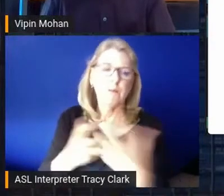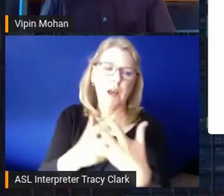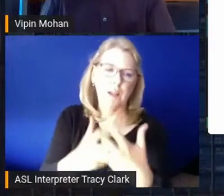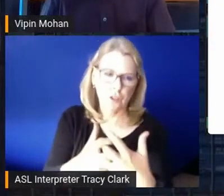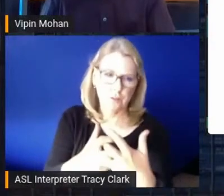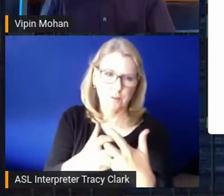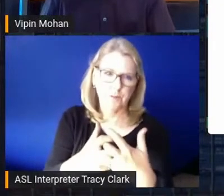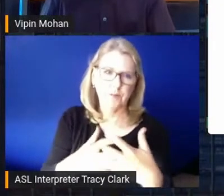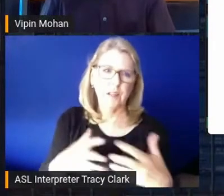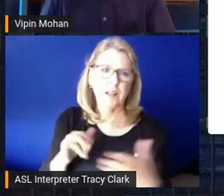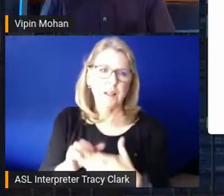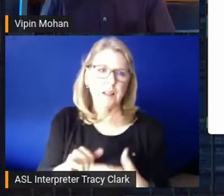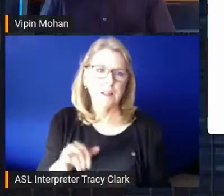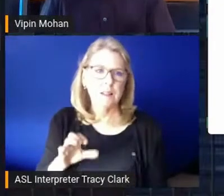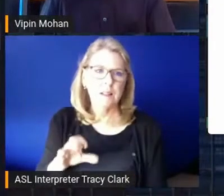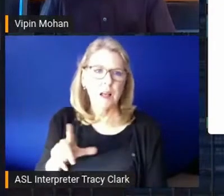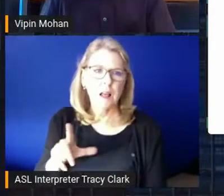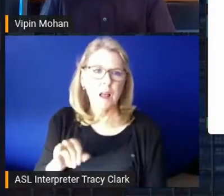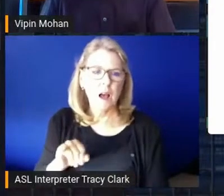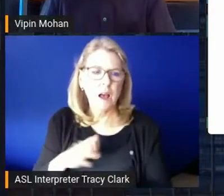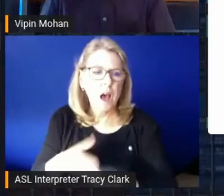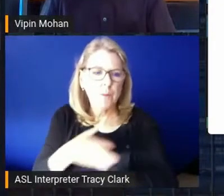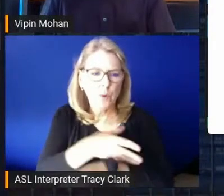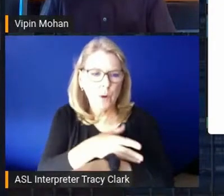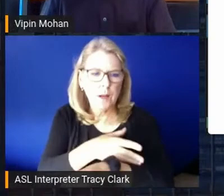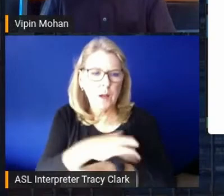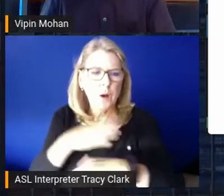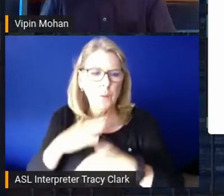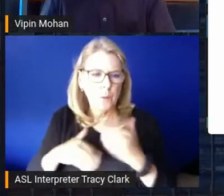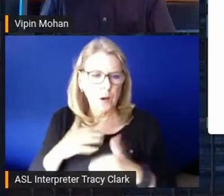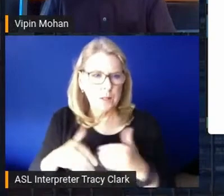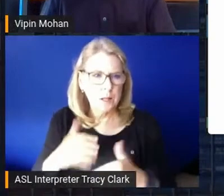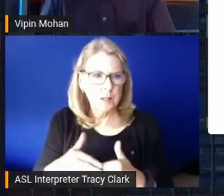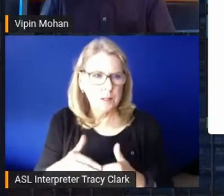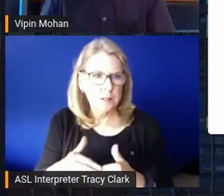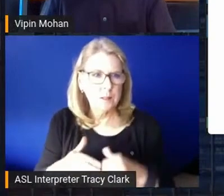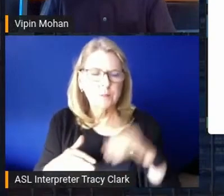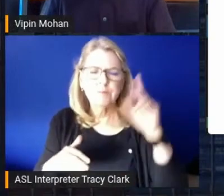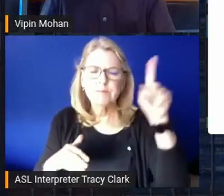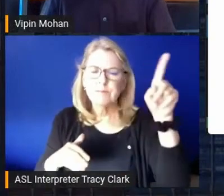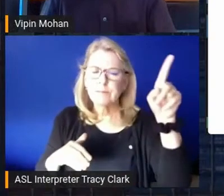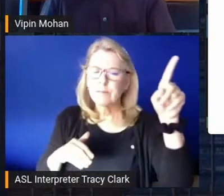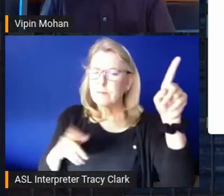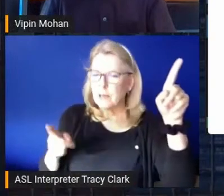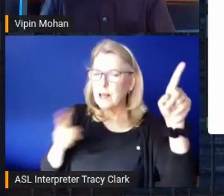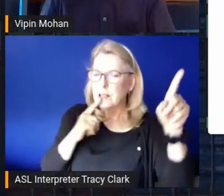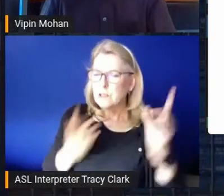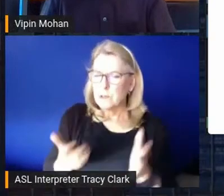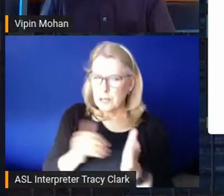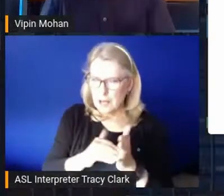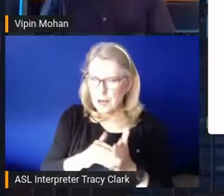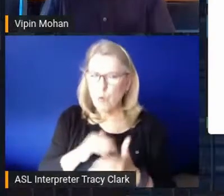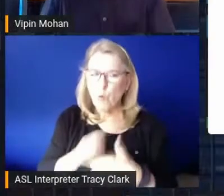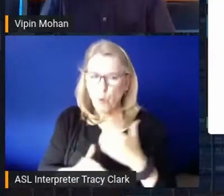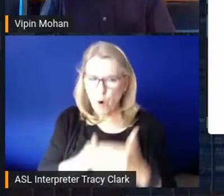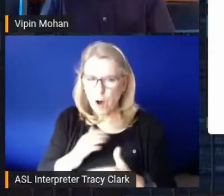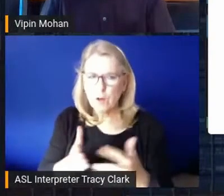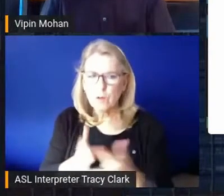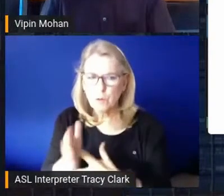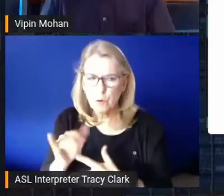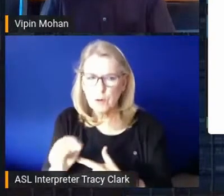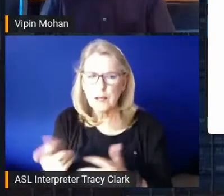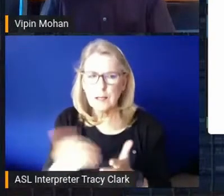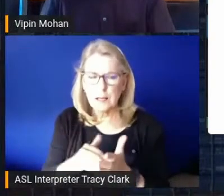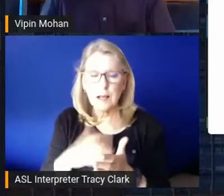upgrade process. So yeah. I just want to walk through it again because I like the visual here of my running cluster had CRDs